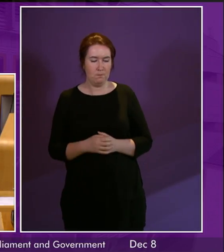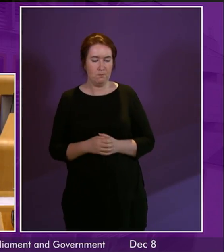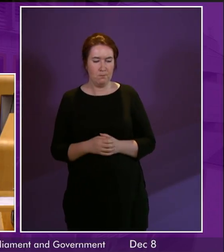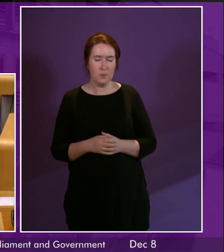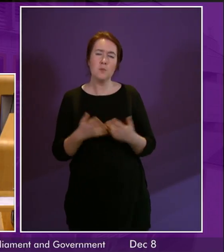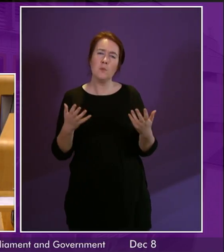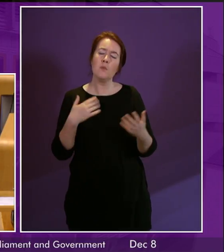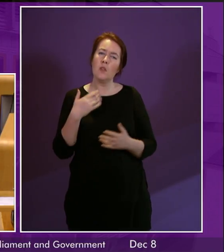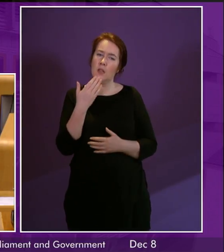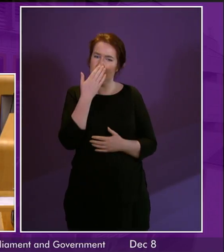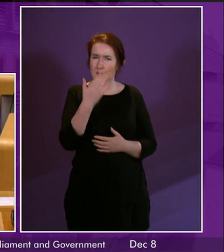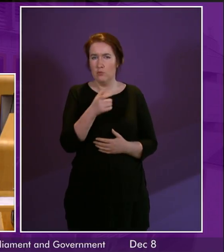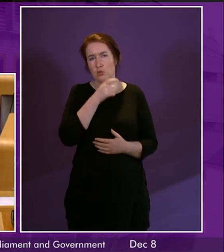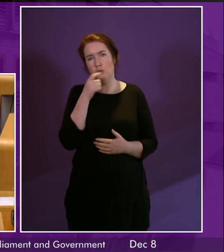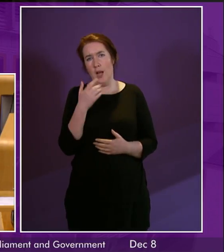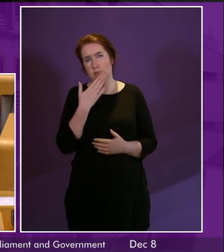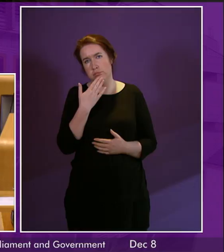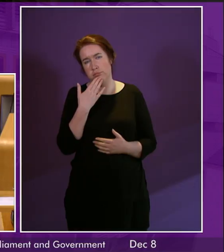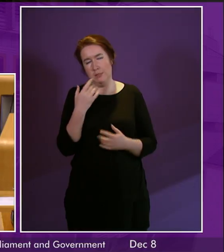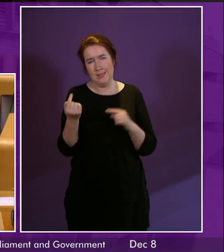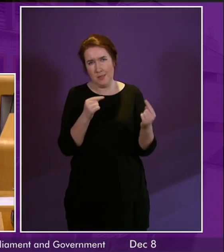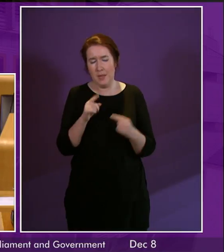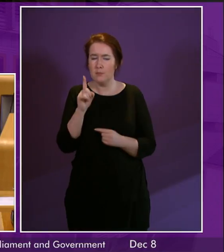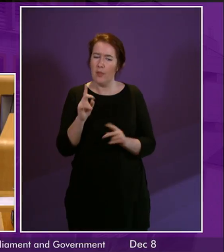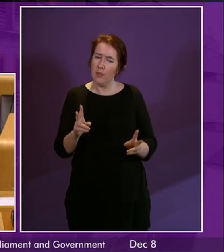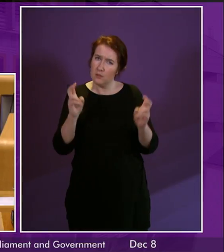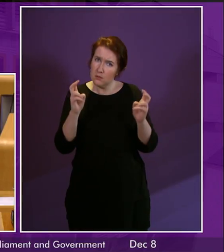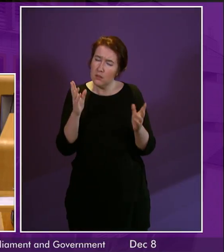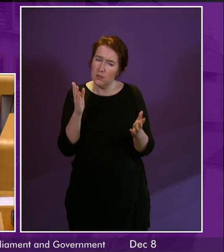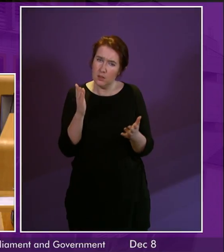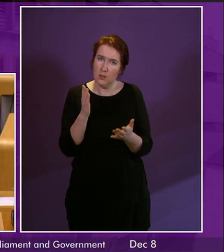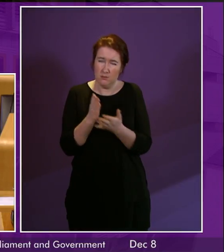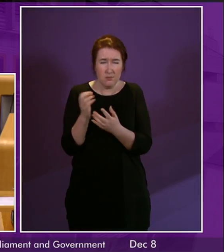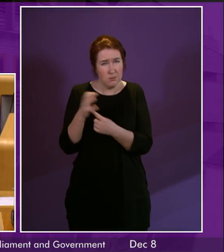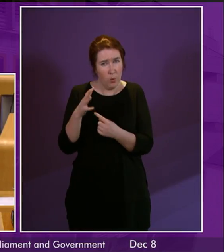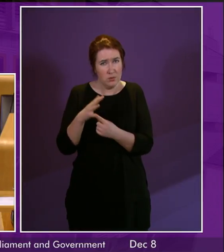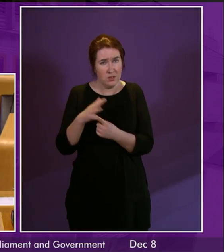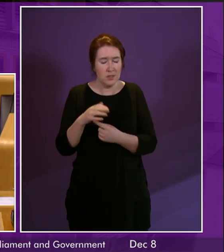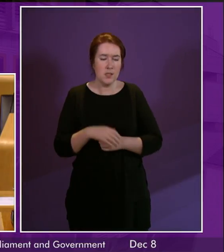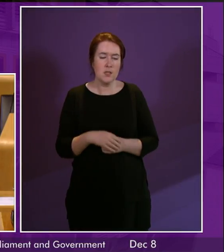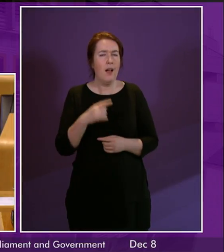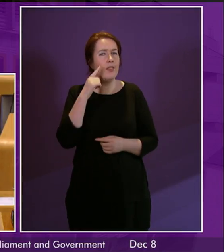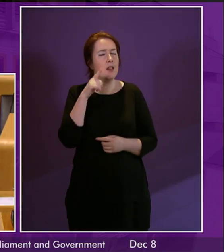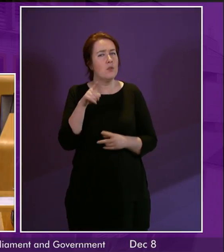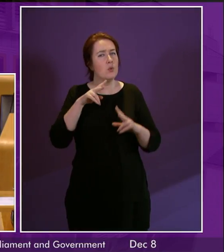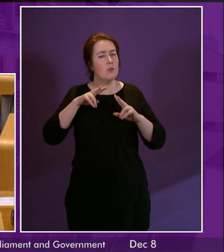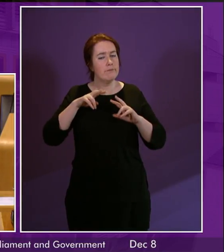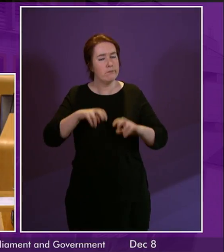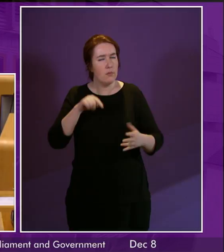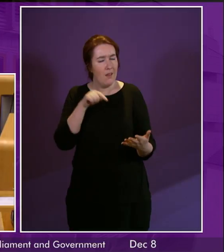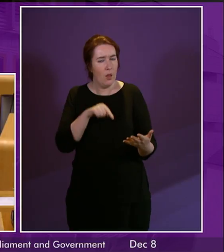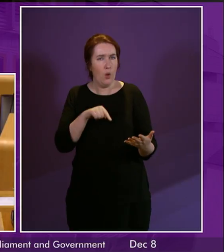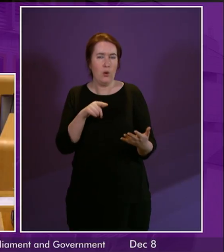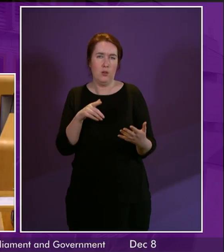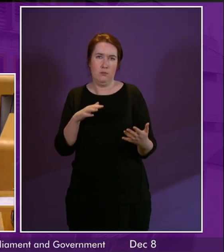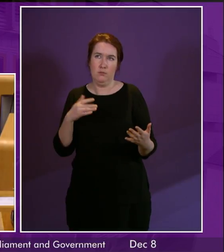Although it does seem quite a dry debate, the subject matter is actually quite important. I think if you look at the